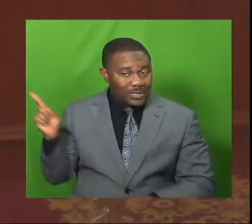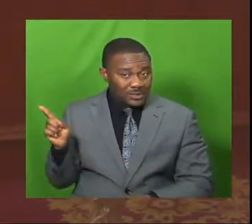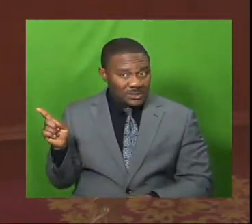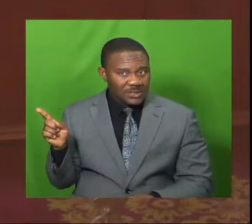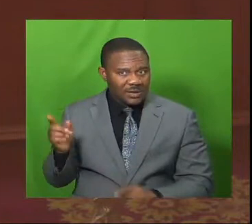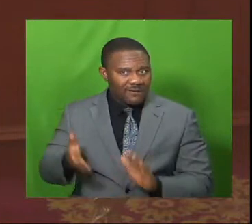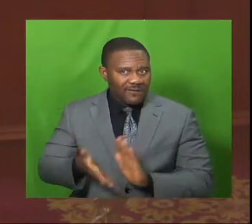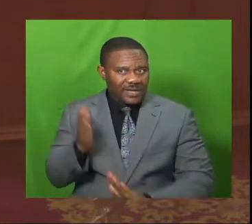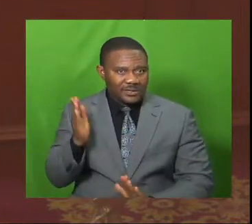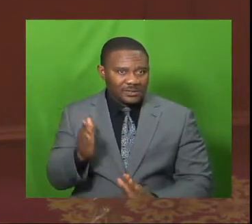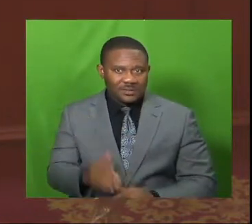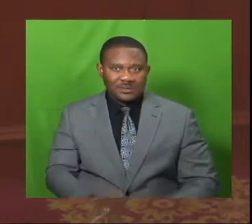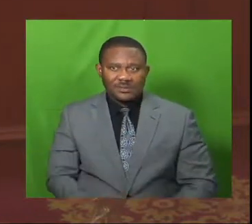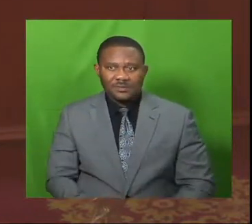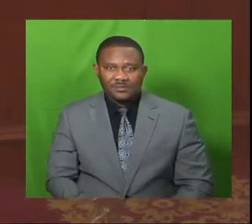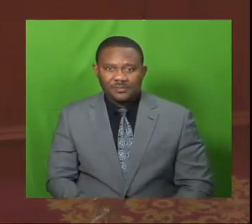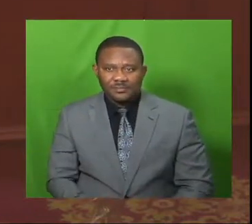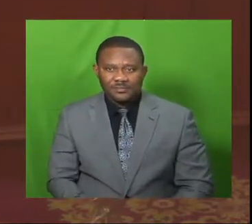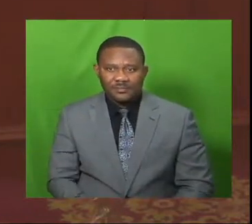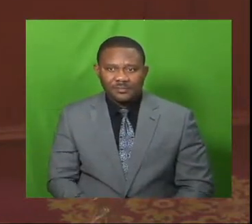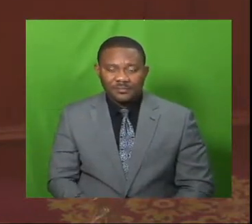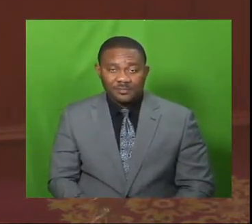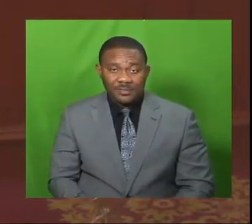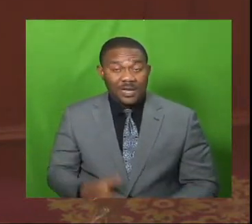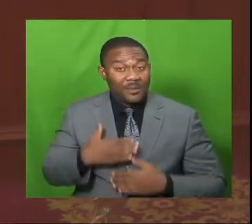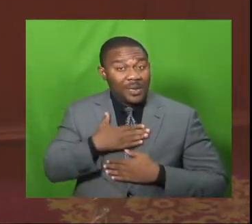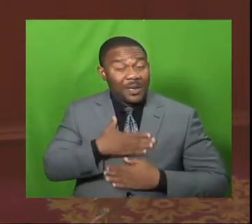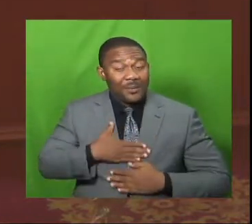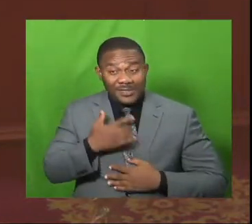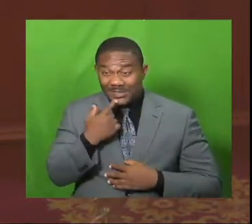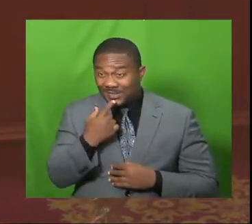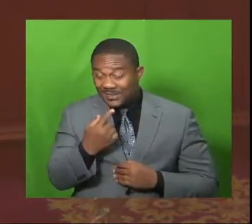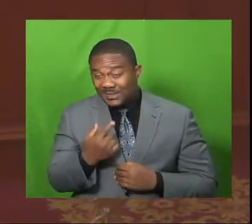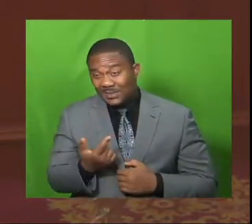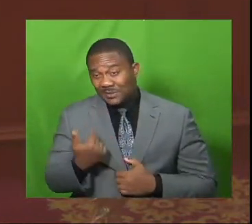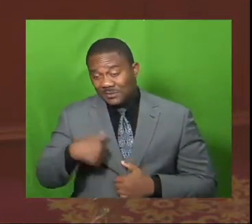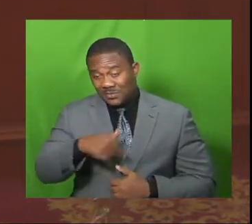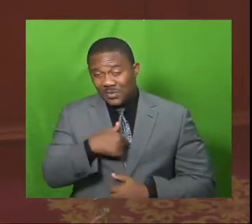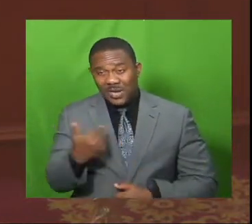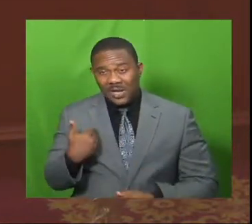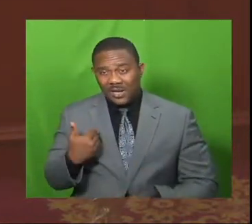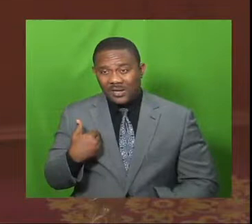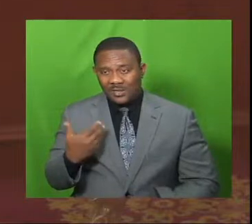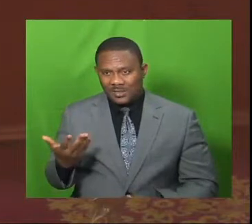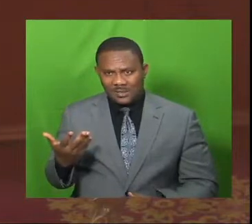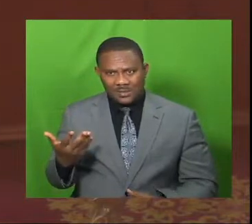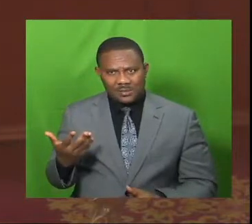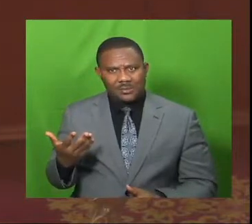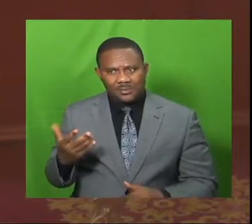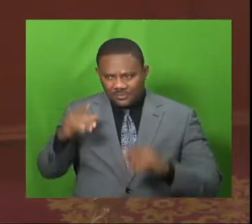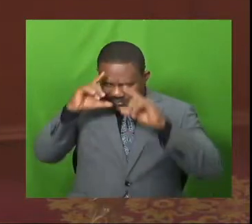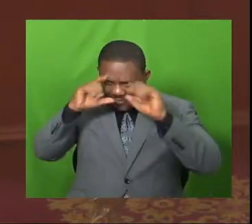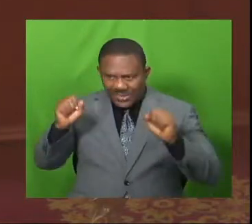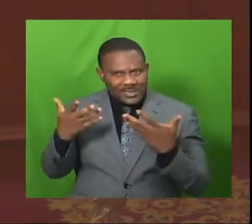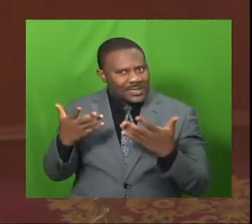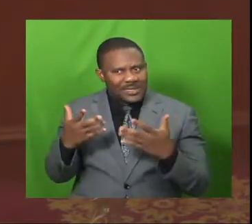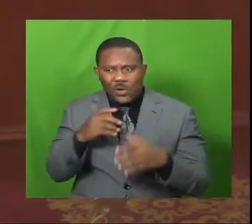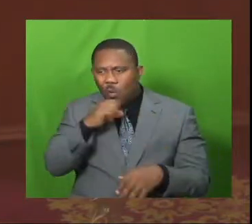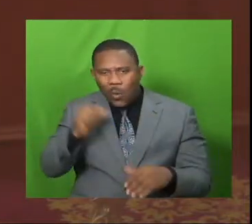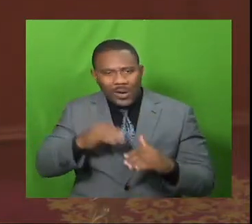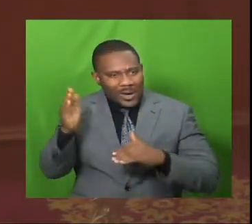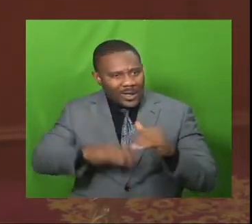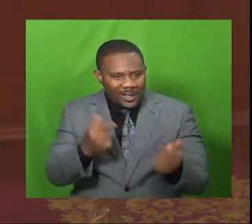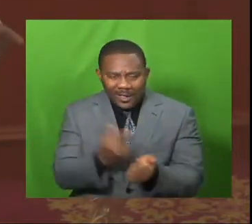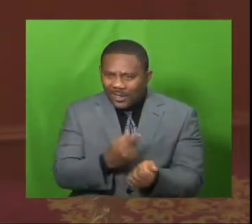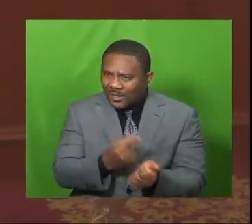But Mr. Speaker, I'm happy to say that this is the first time that we are blessed with a president who is older than Ghana and has blessed